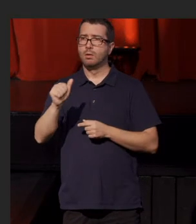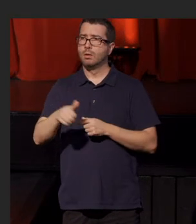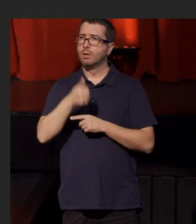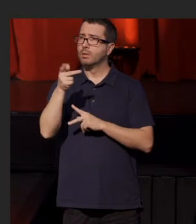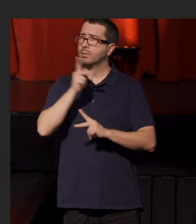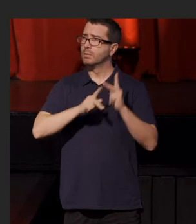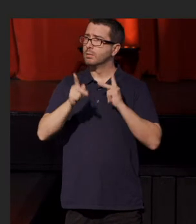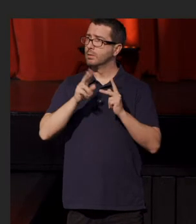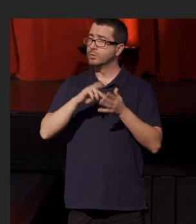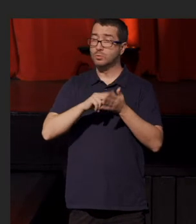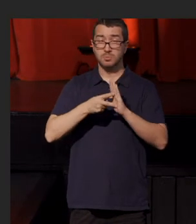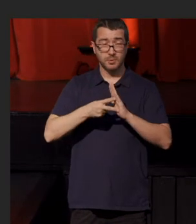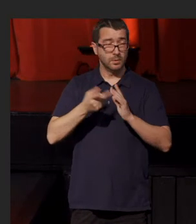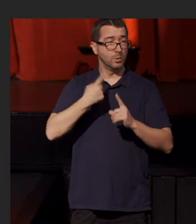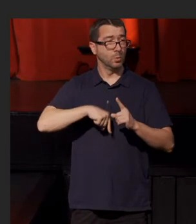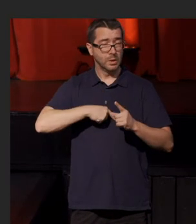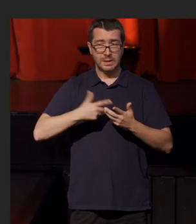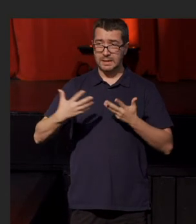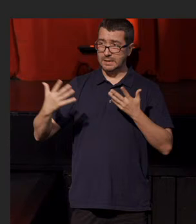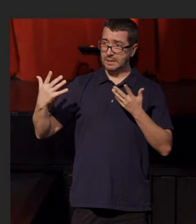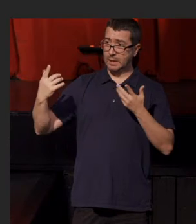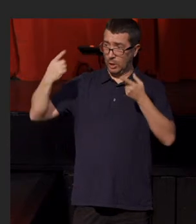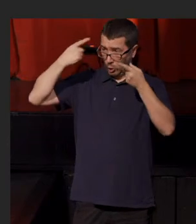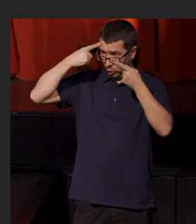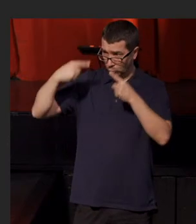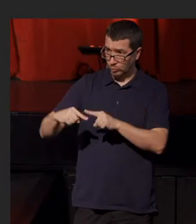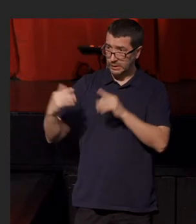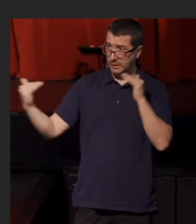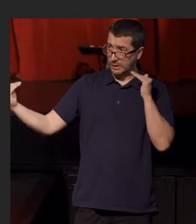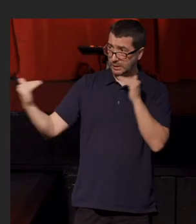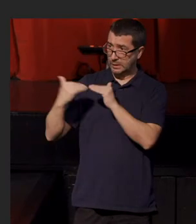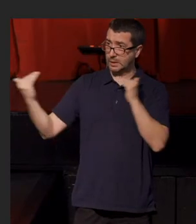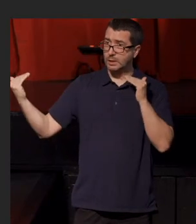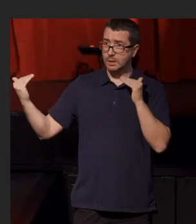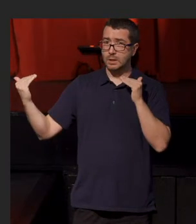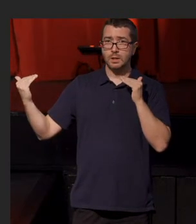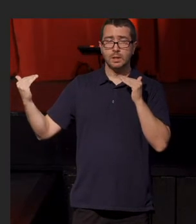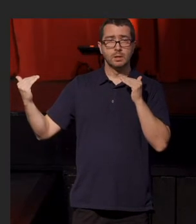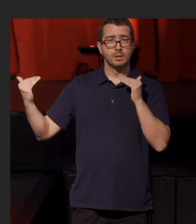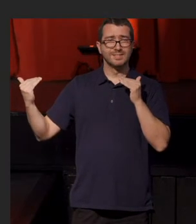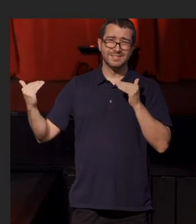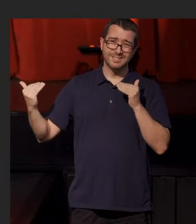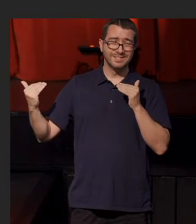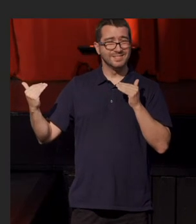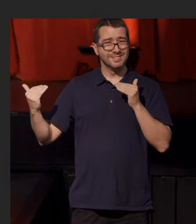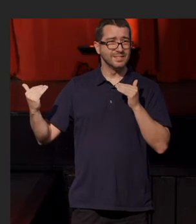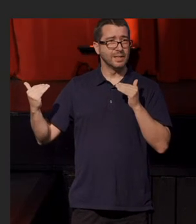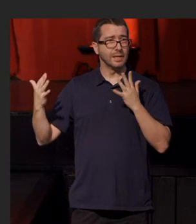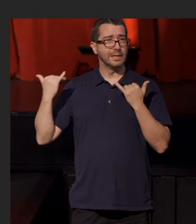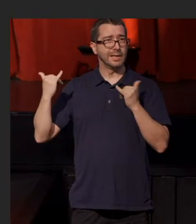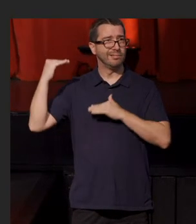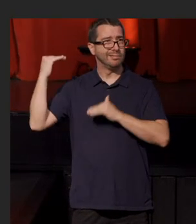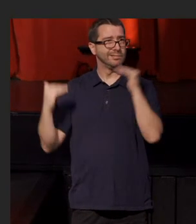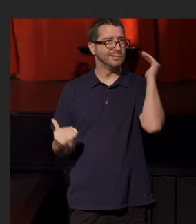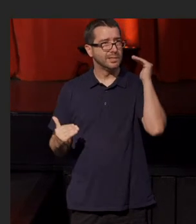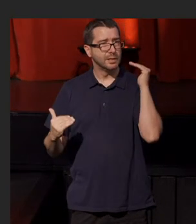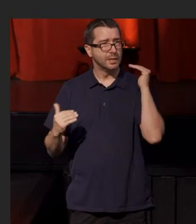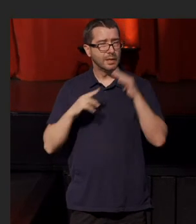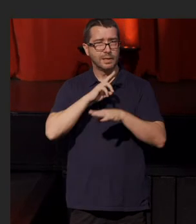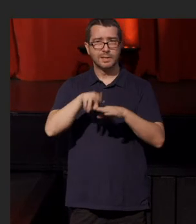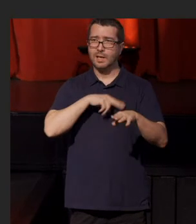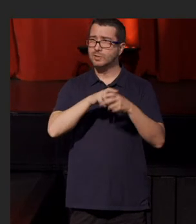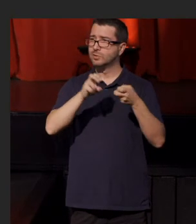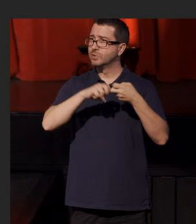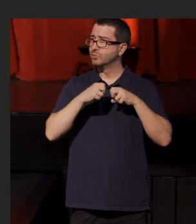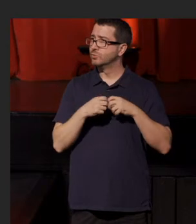us to find common ground in order to come to agreement on such urgent national issues that we face right now